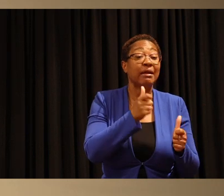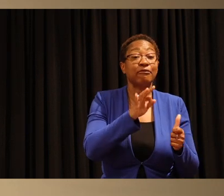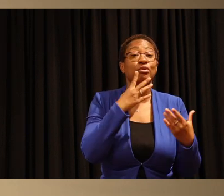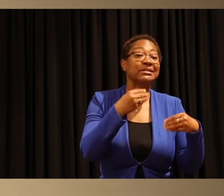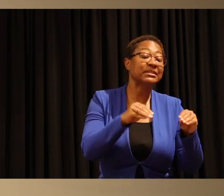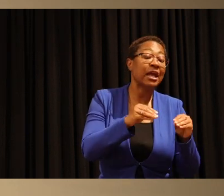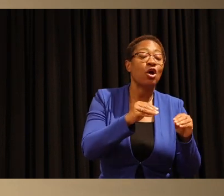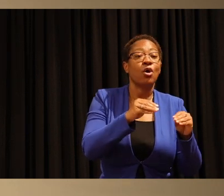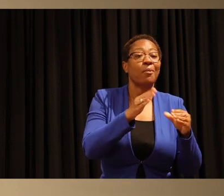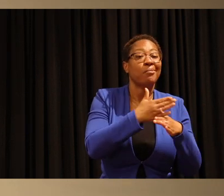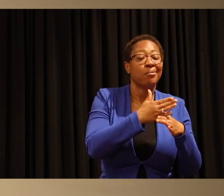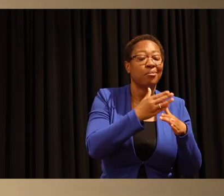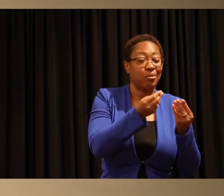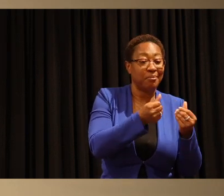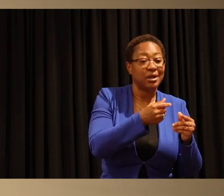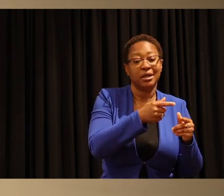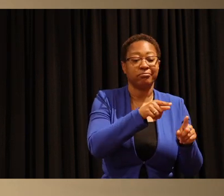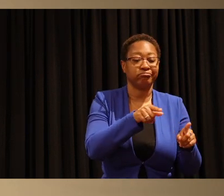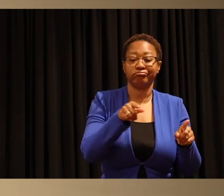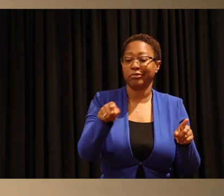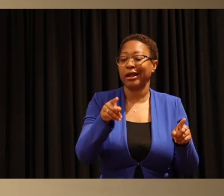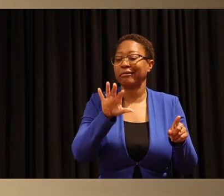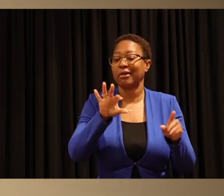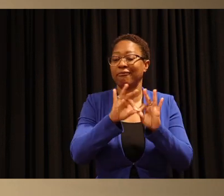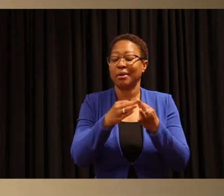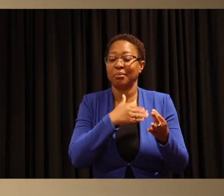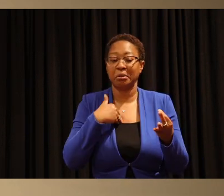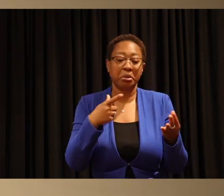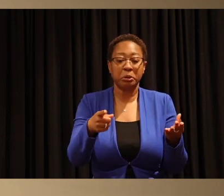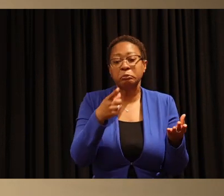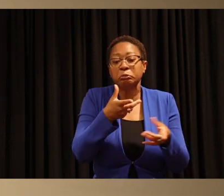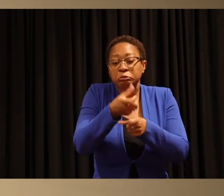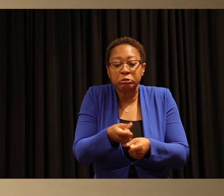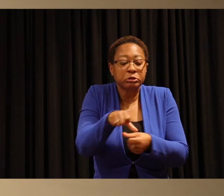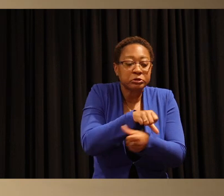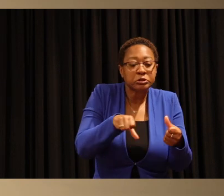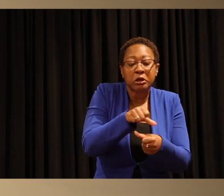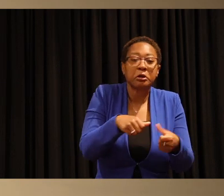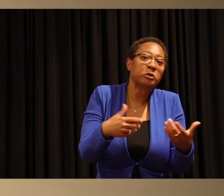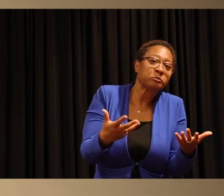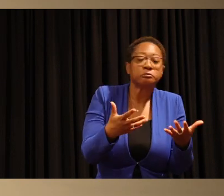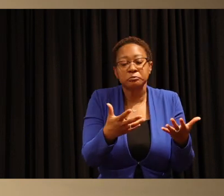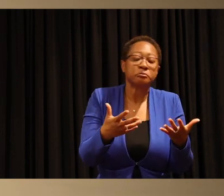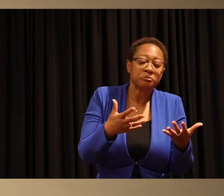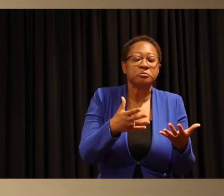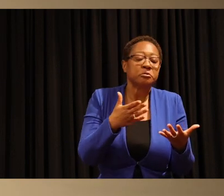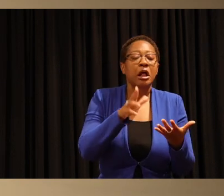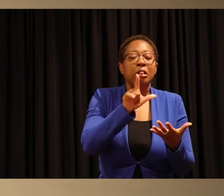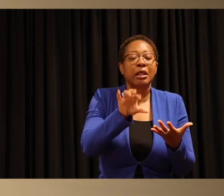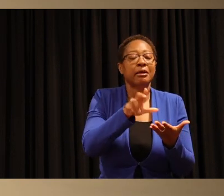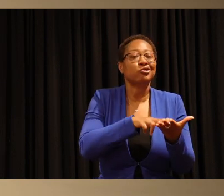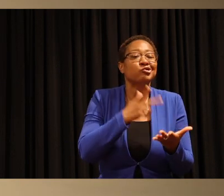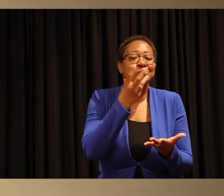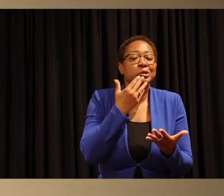property between yourself and a family member. Two trusted sources they're a pretty decent tool for doing that.